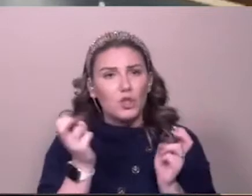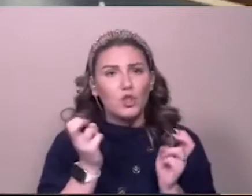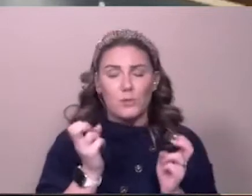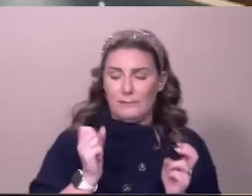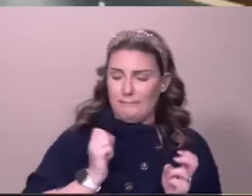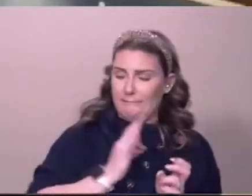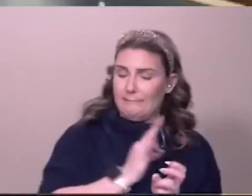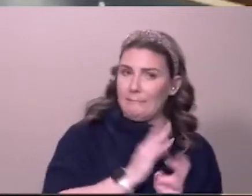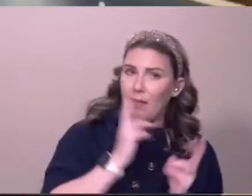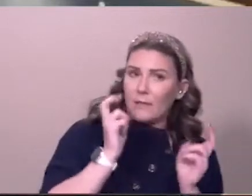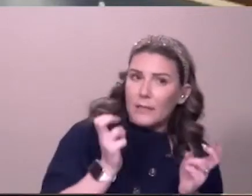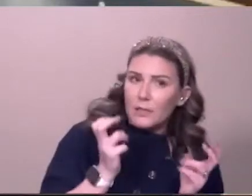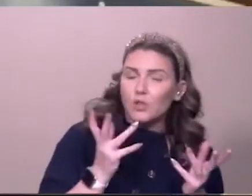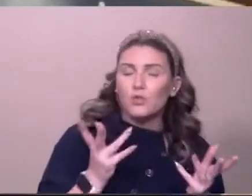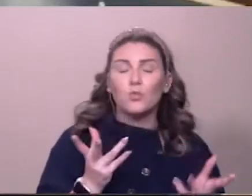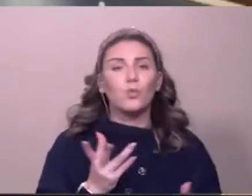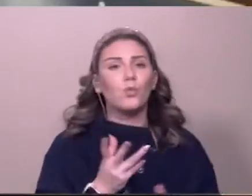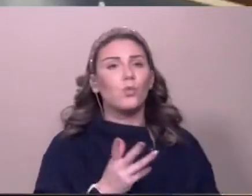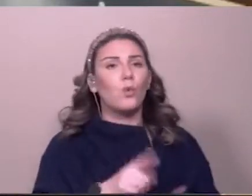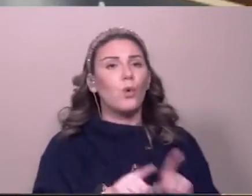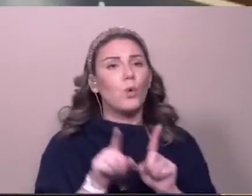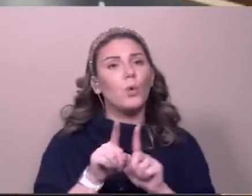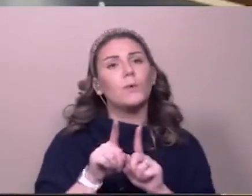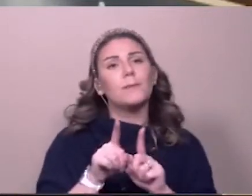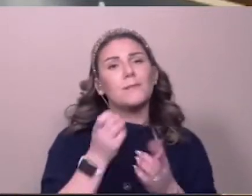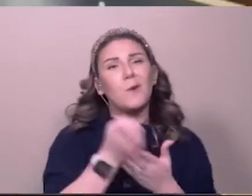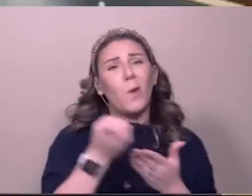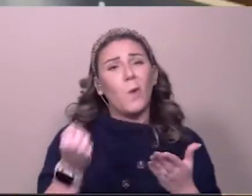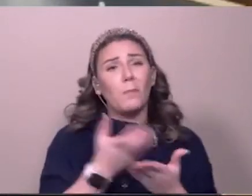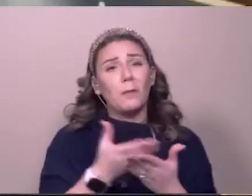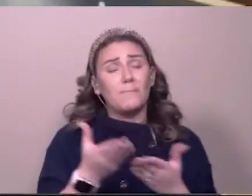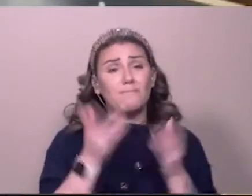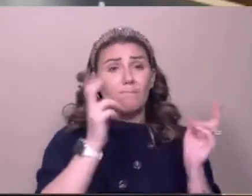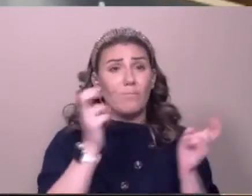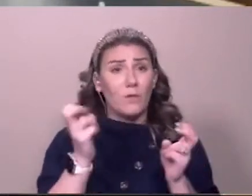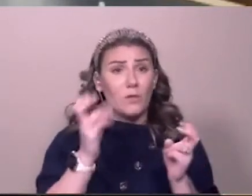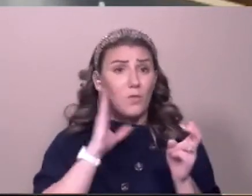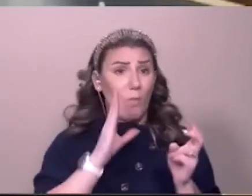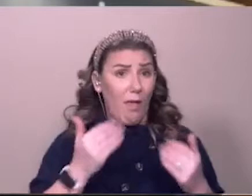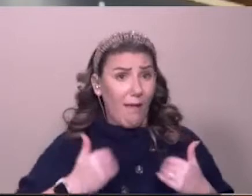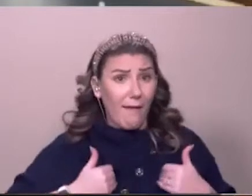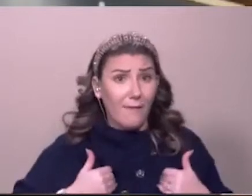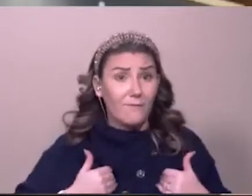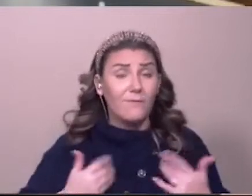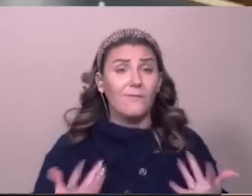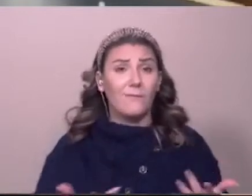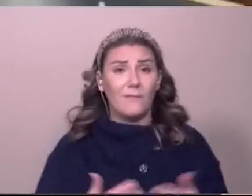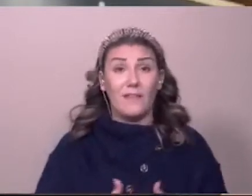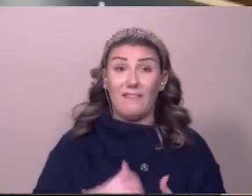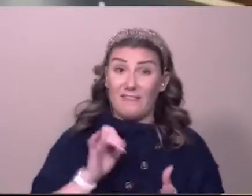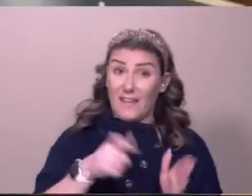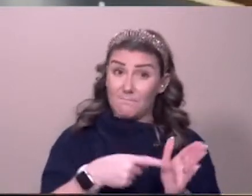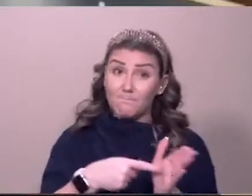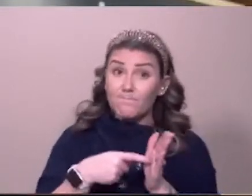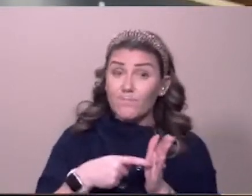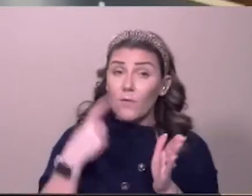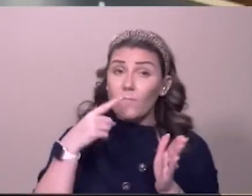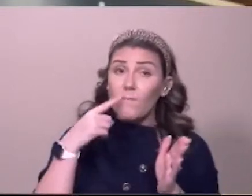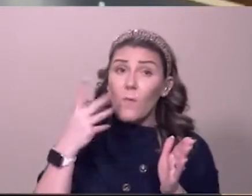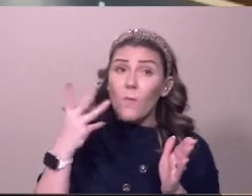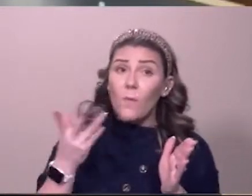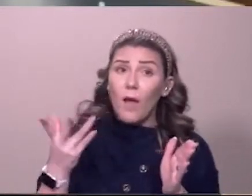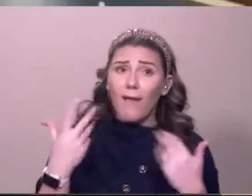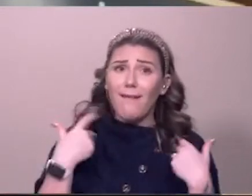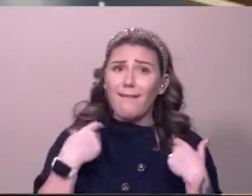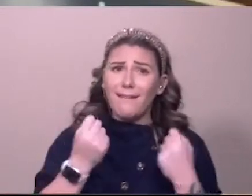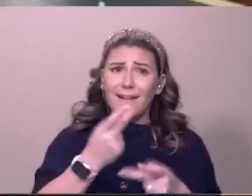well as, the supply chain issues, and all those are going to be there. And there is a demand for healthcare